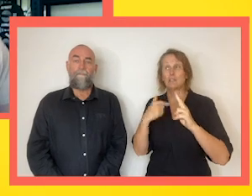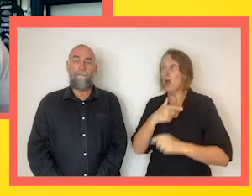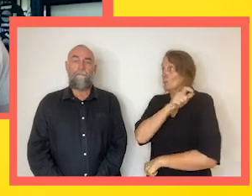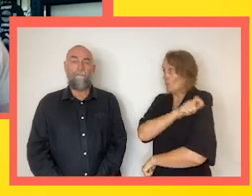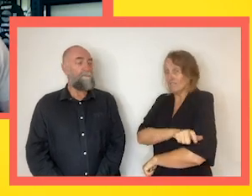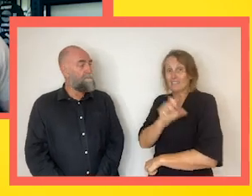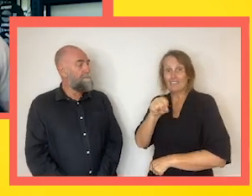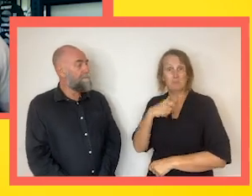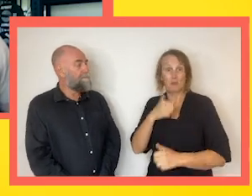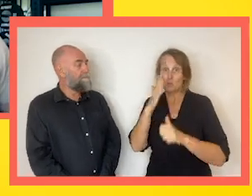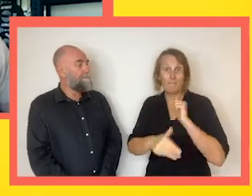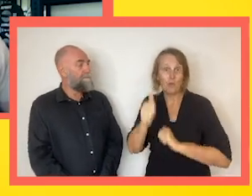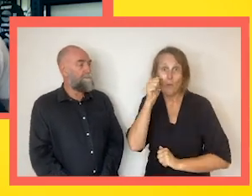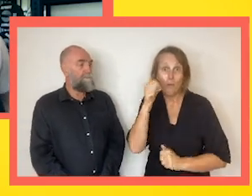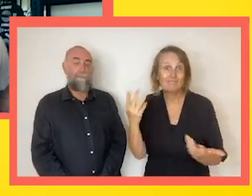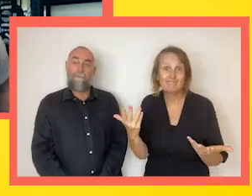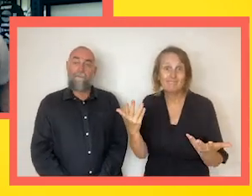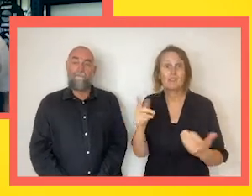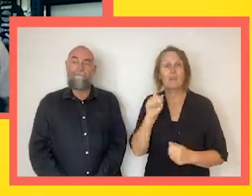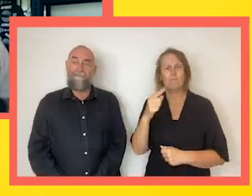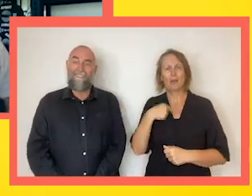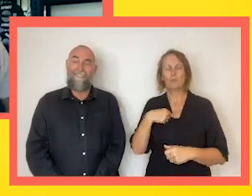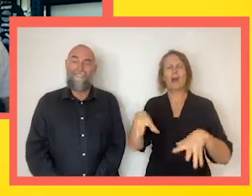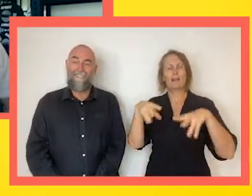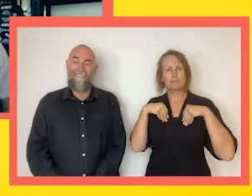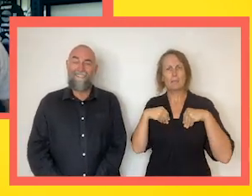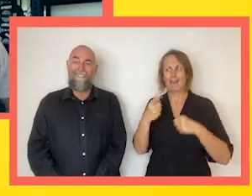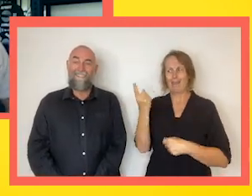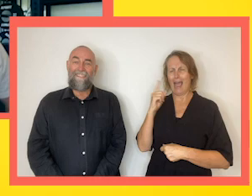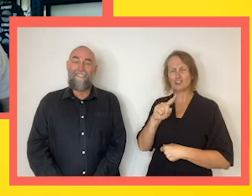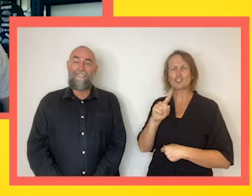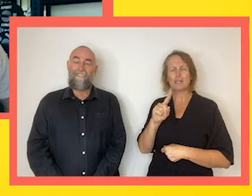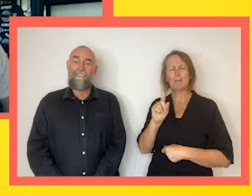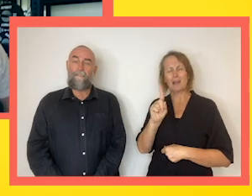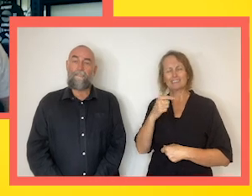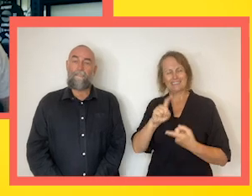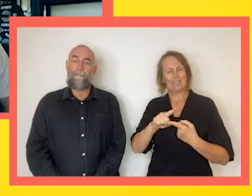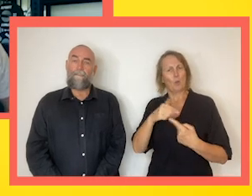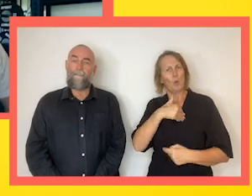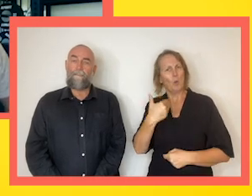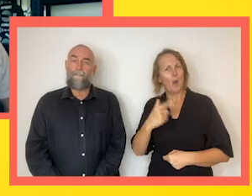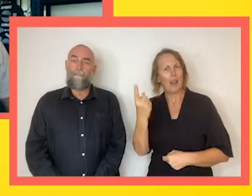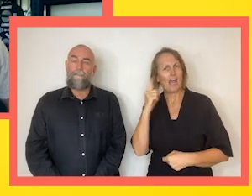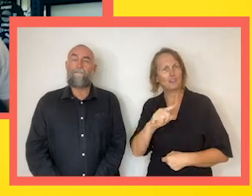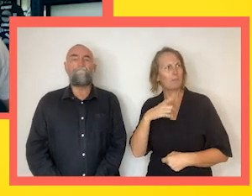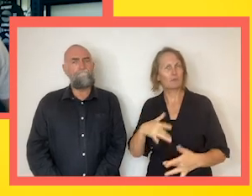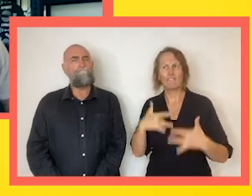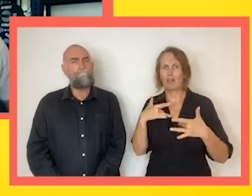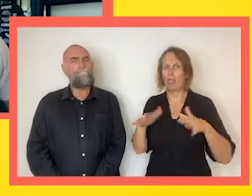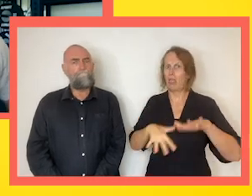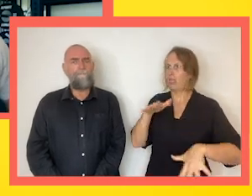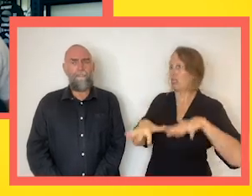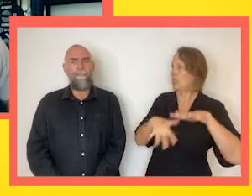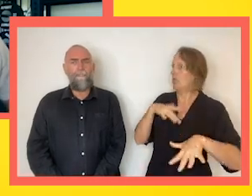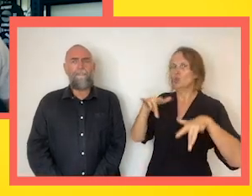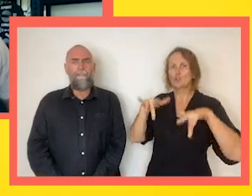quite confident there, but you never know what can happen. But we took it last year pretty hard, to be honest, Kurt, as when we knew we had to go to this tournament